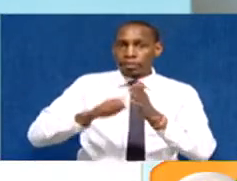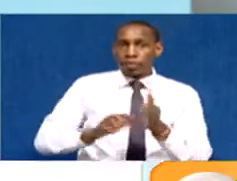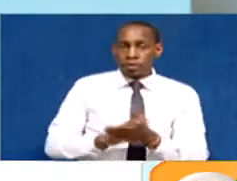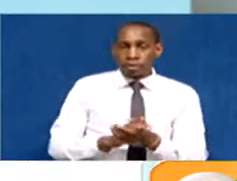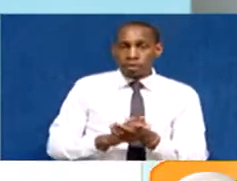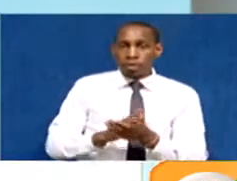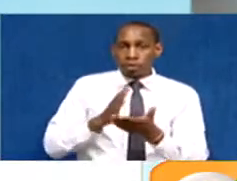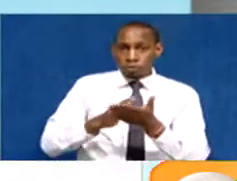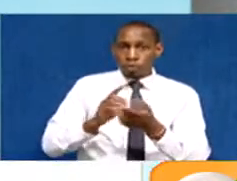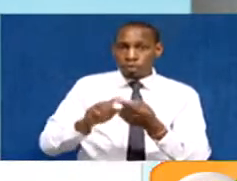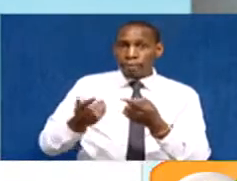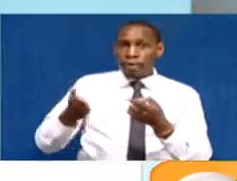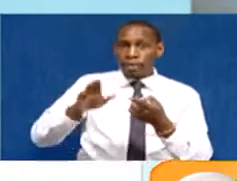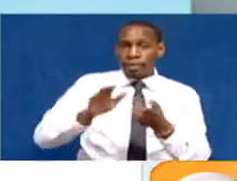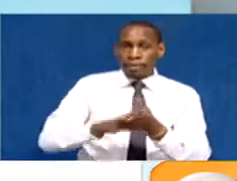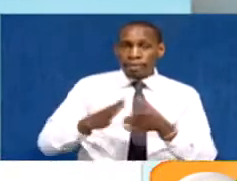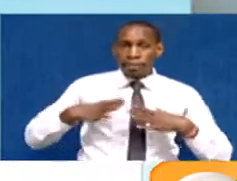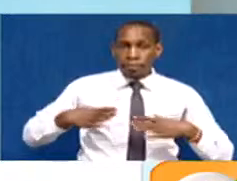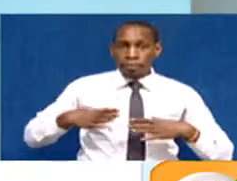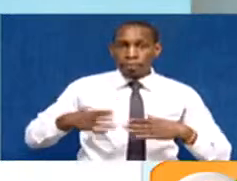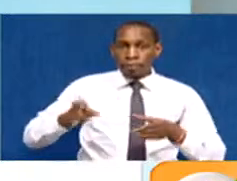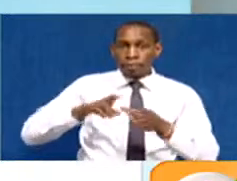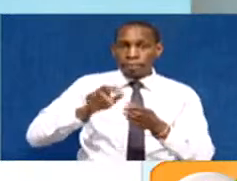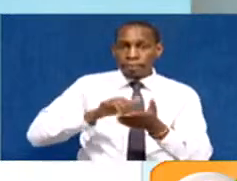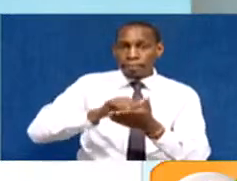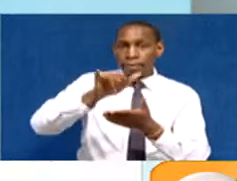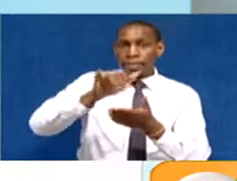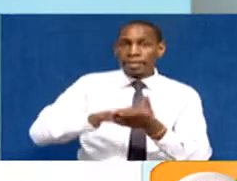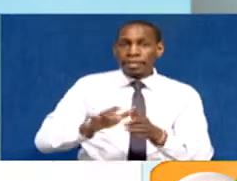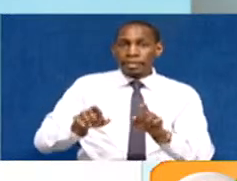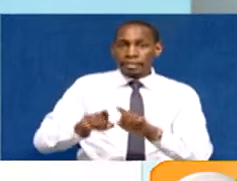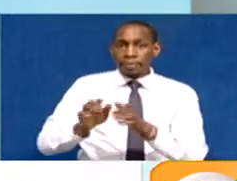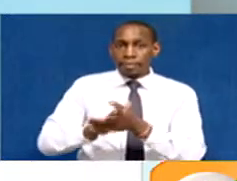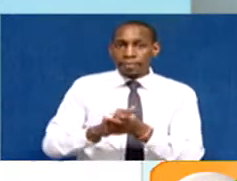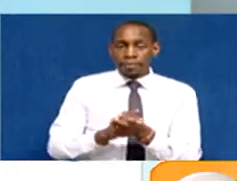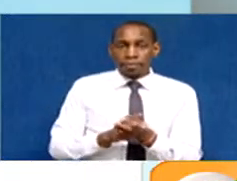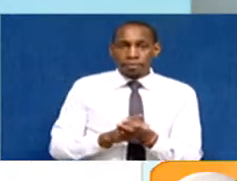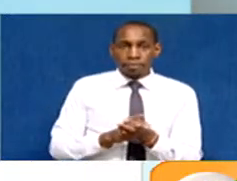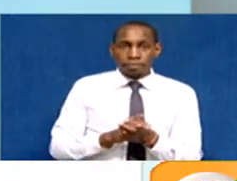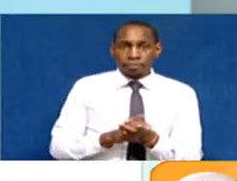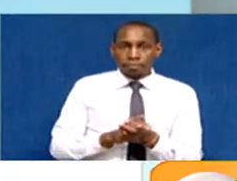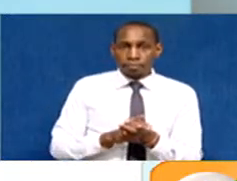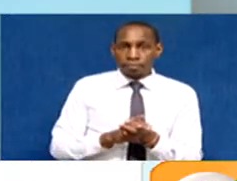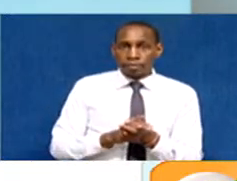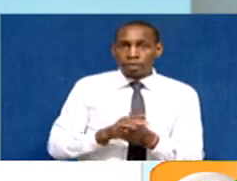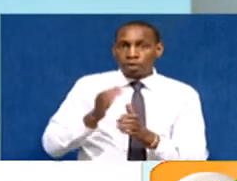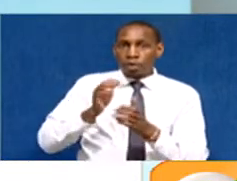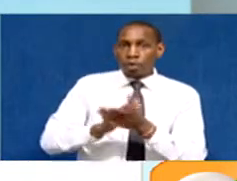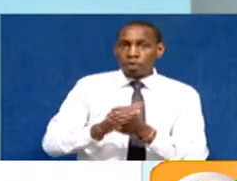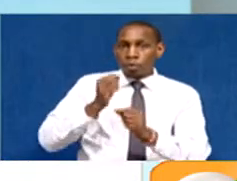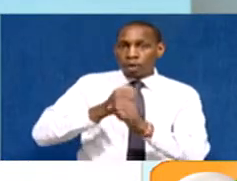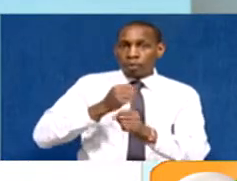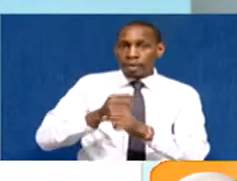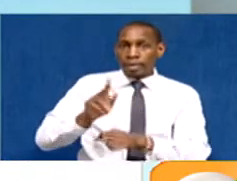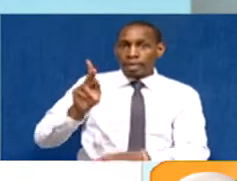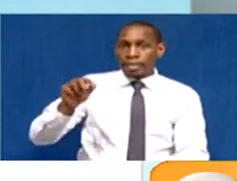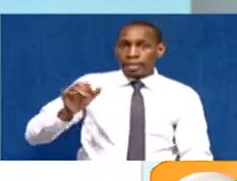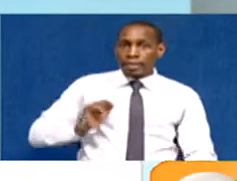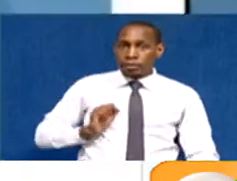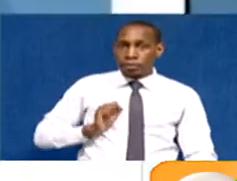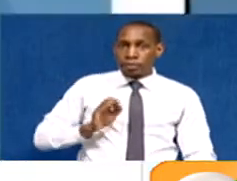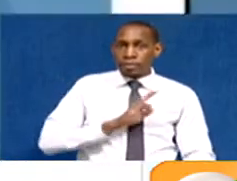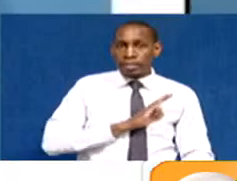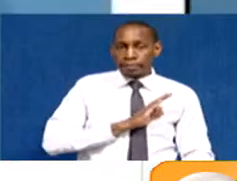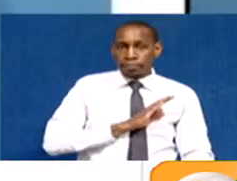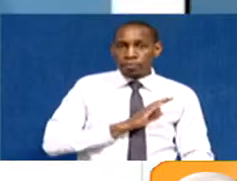just the recovery in passenger numbers that came through, but also in the efforts by KQ staff across the